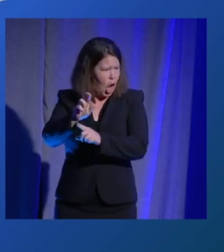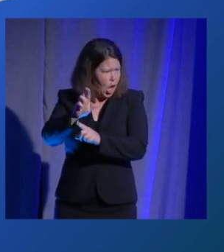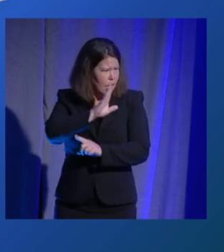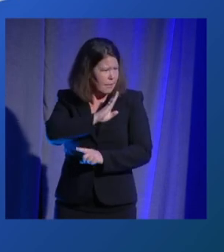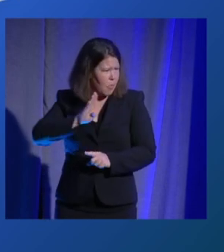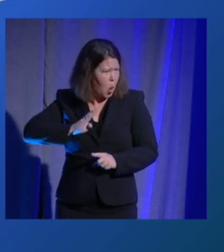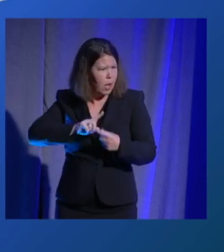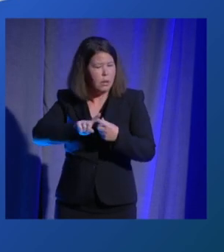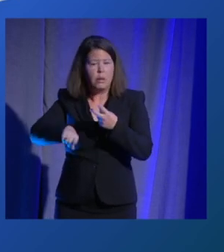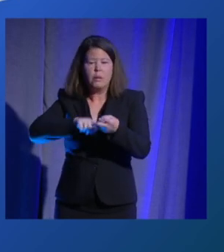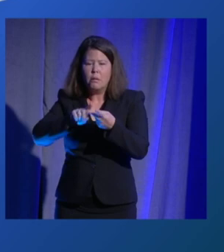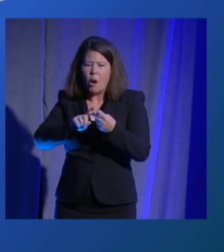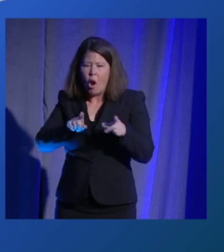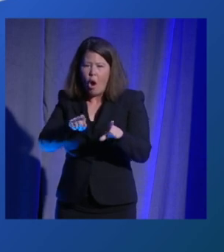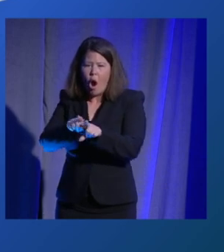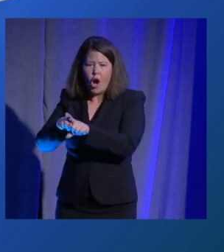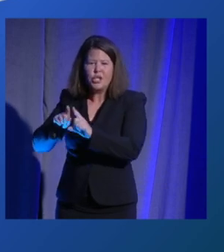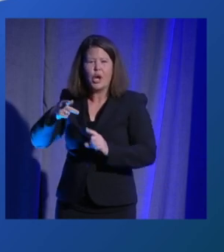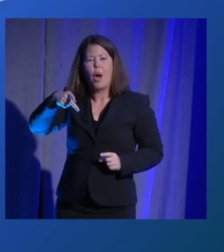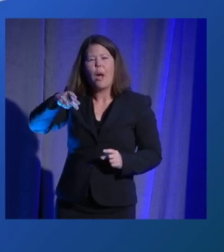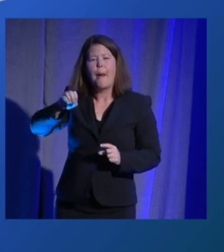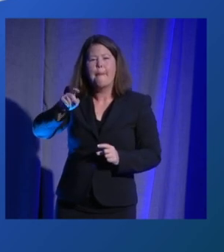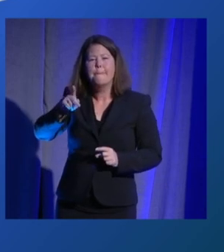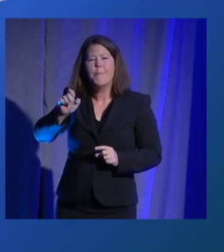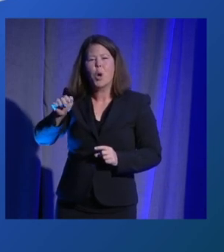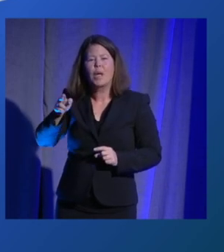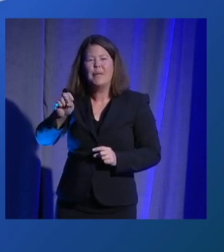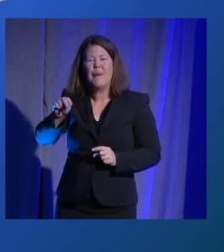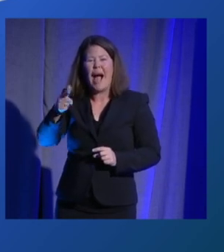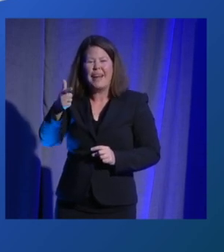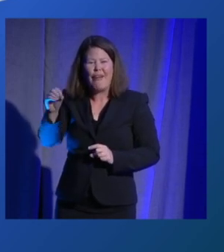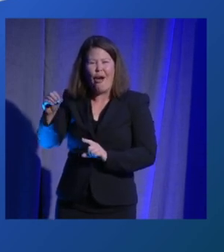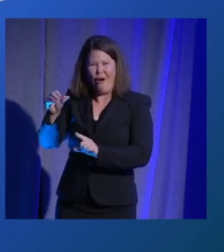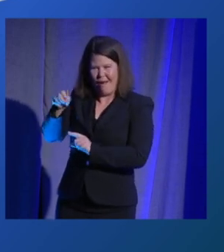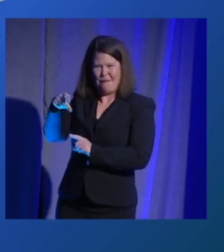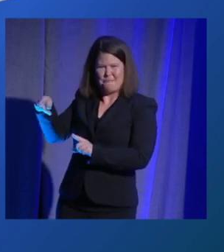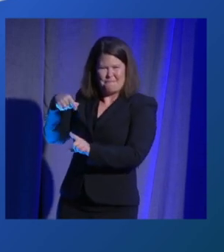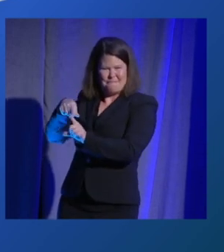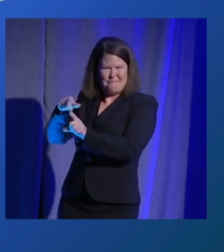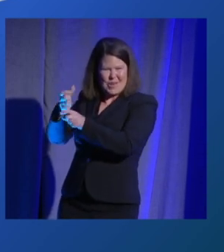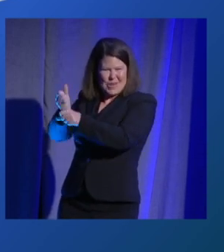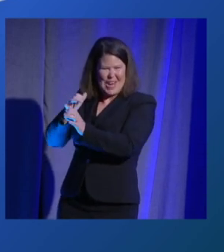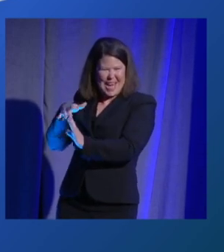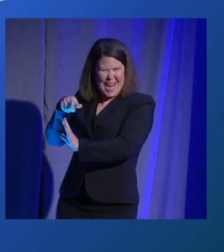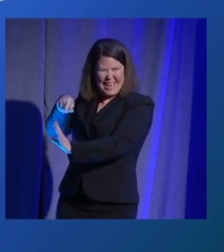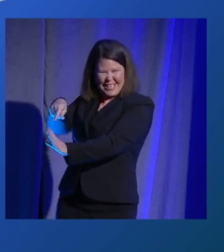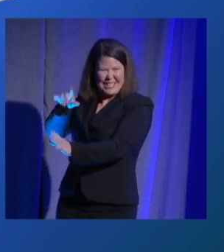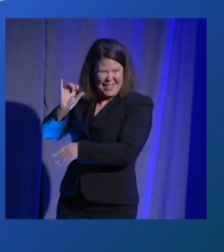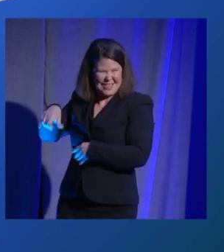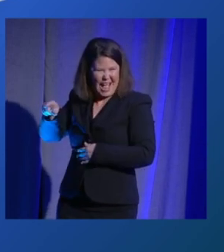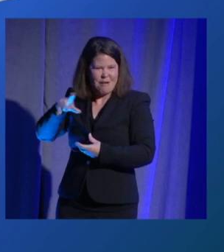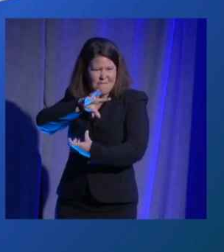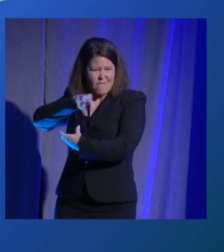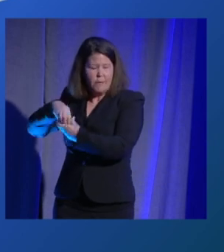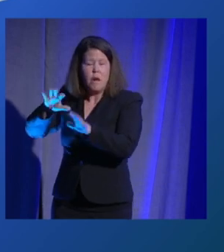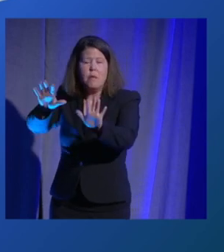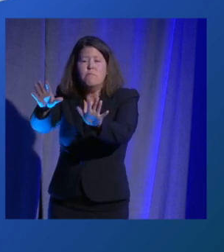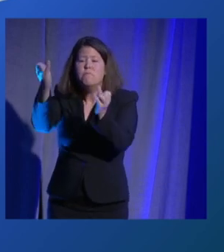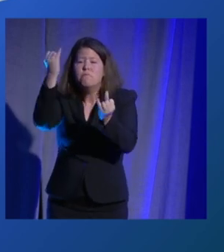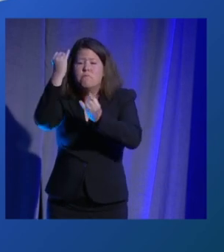Niantic which does Pokemon go right to imagine that we could generate billions of dollars in